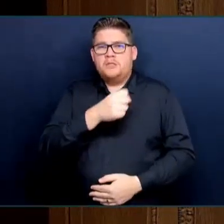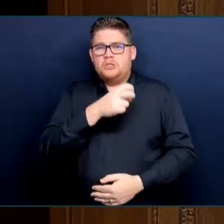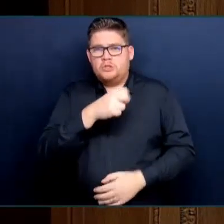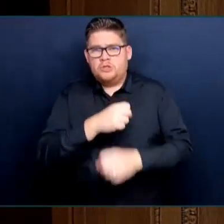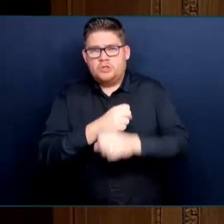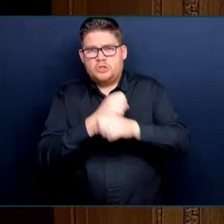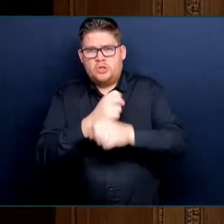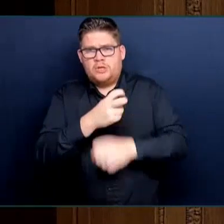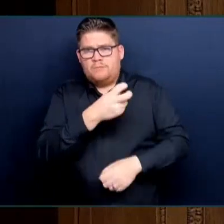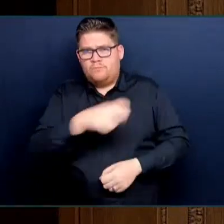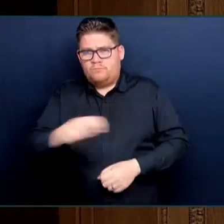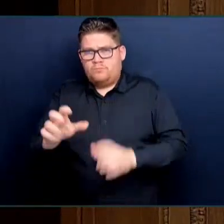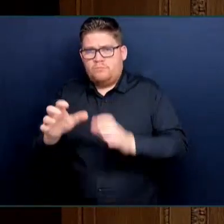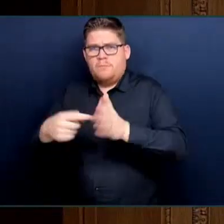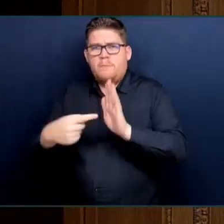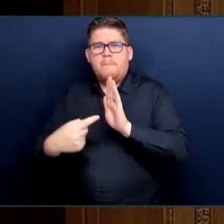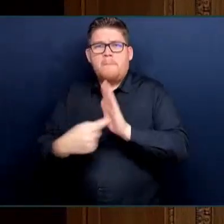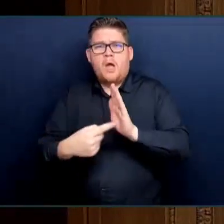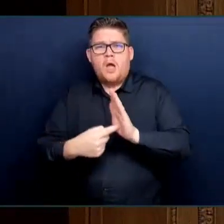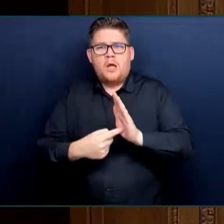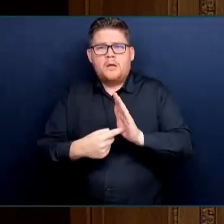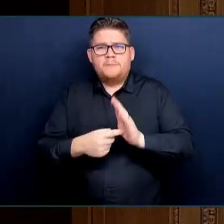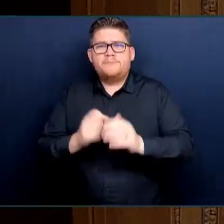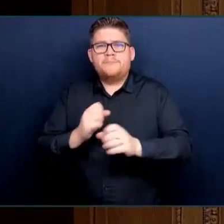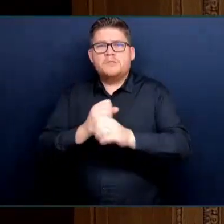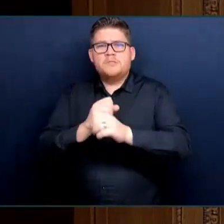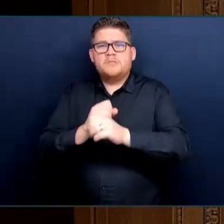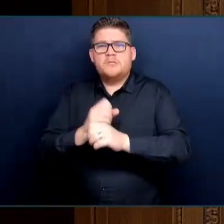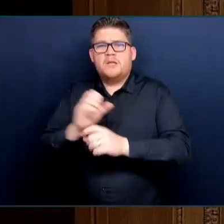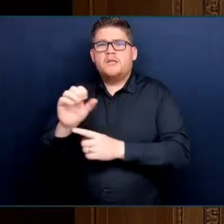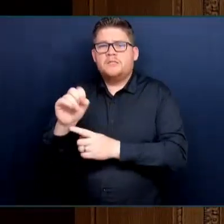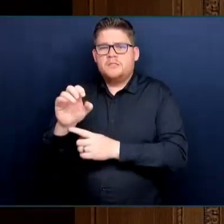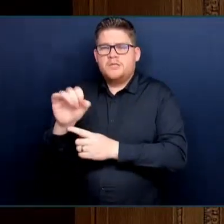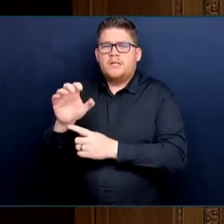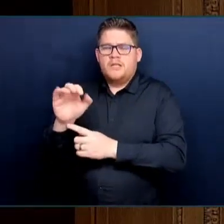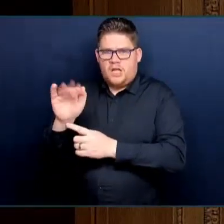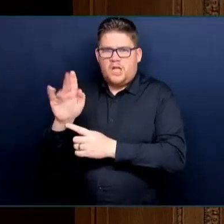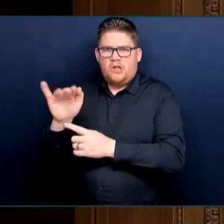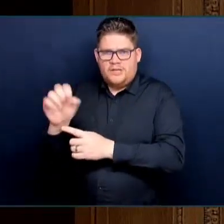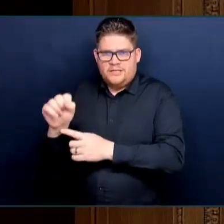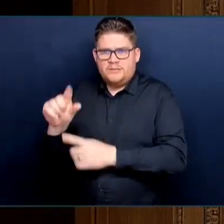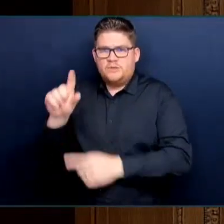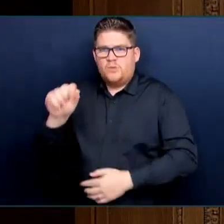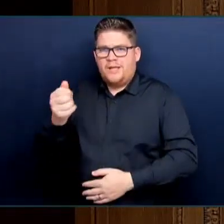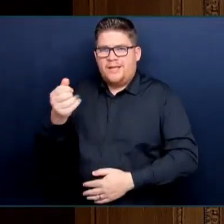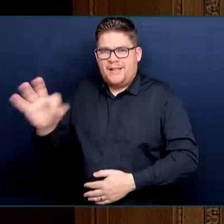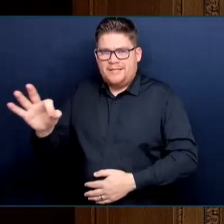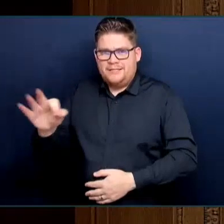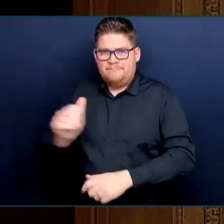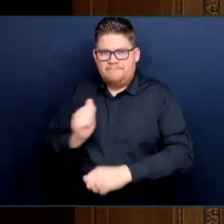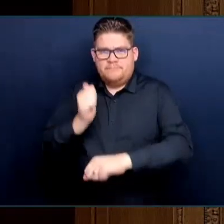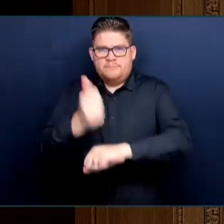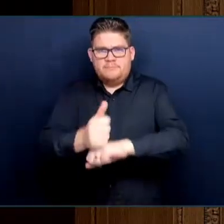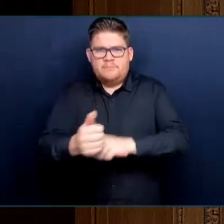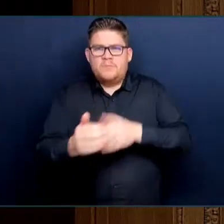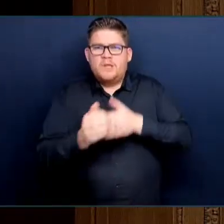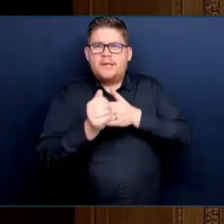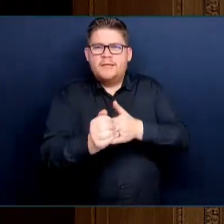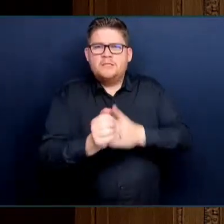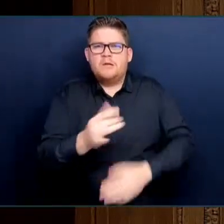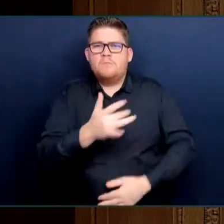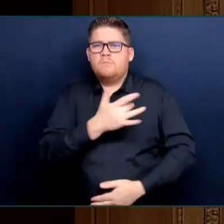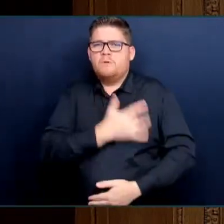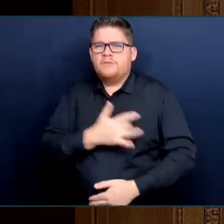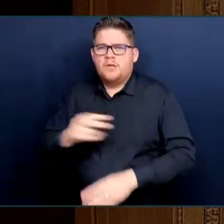established in 2019 to provide leadership and ensure provincial accountabilities are maintained through the